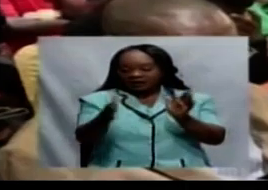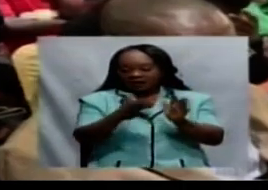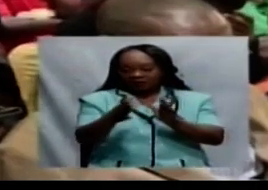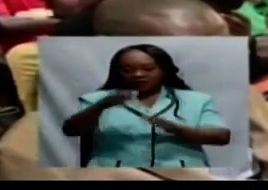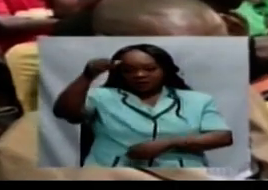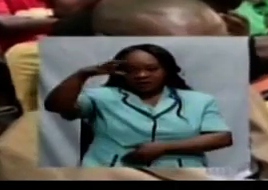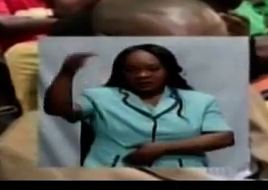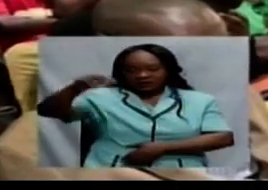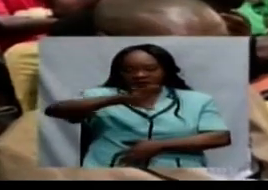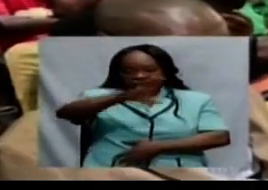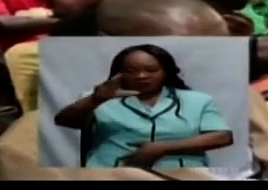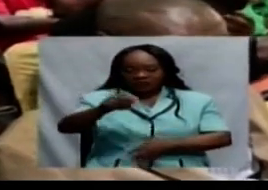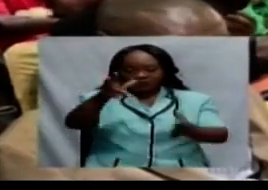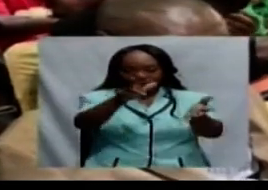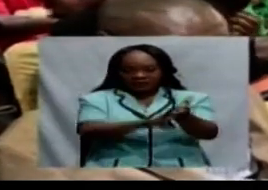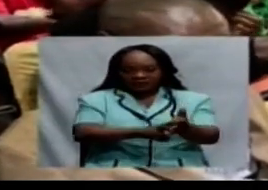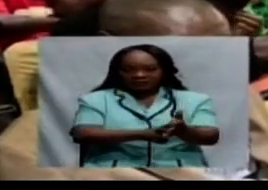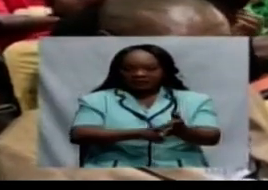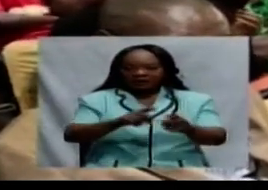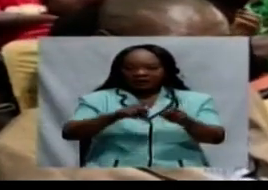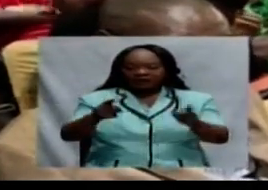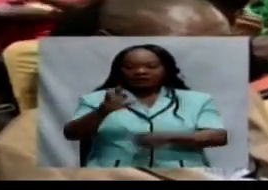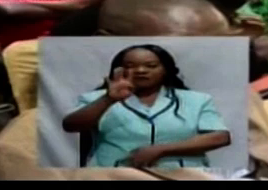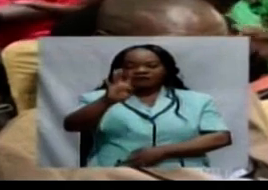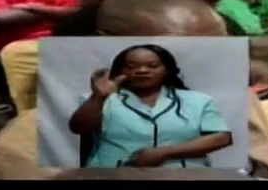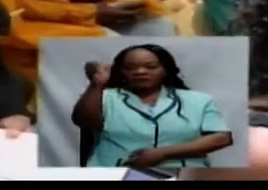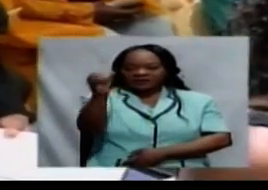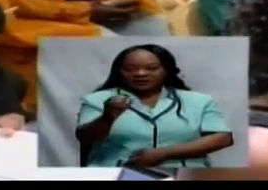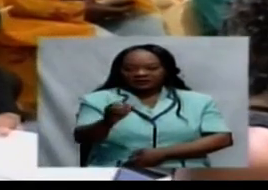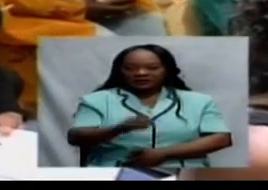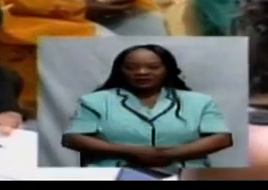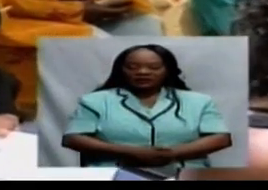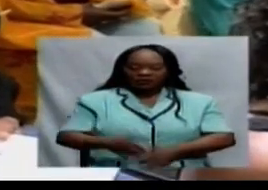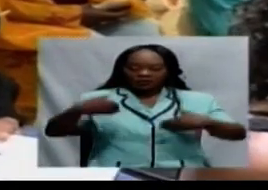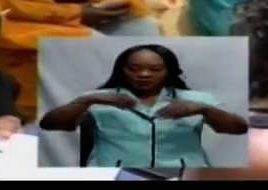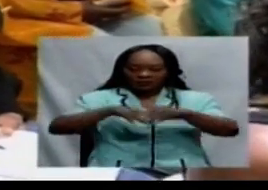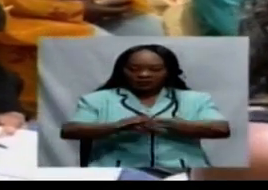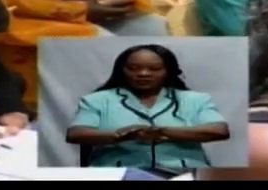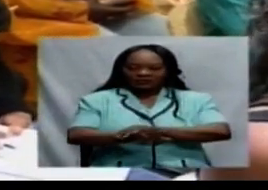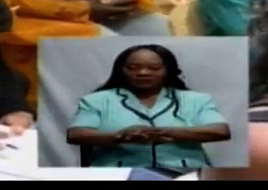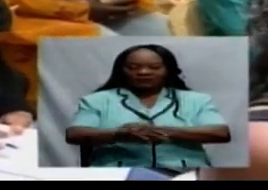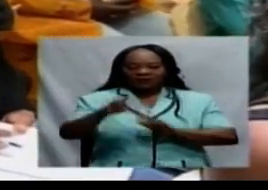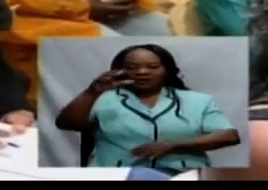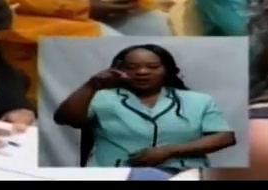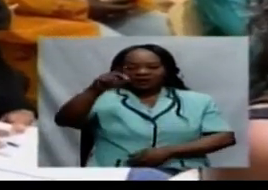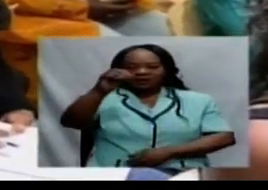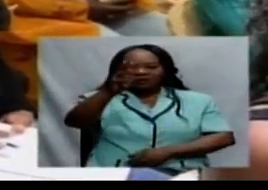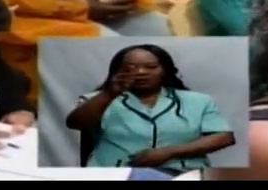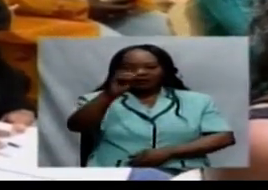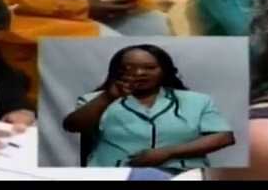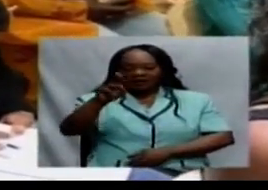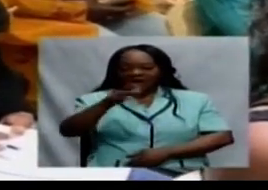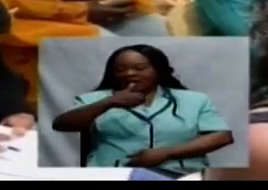the region. Zambia, we are at almost 3 or I can say 4 cents per kilowatt hour. If you look at the countries in the SADC region, some of them they are at 7